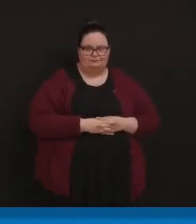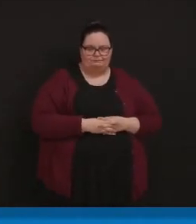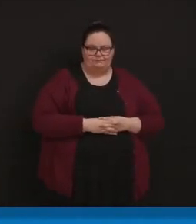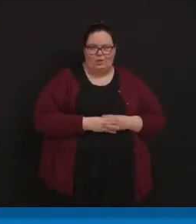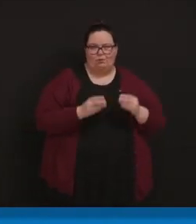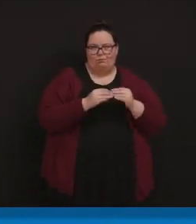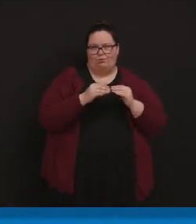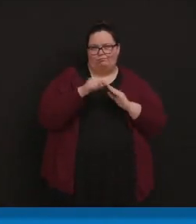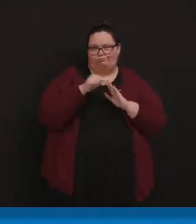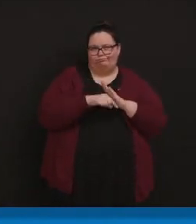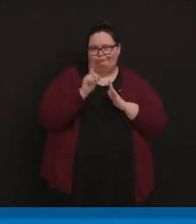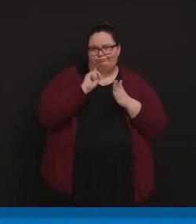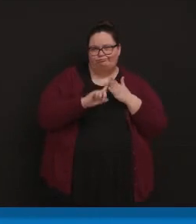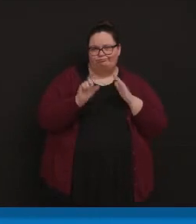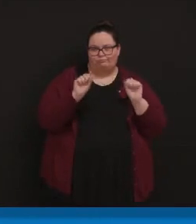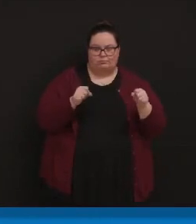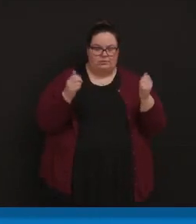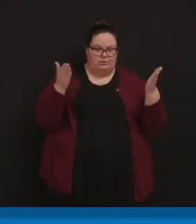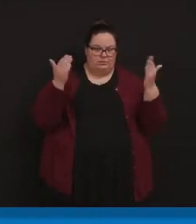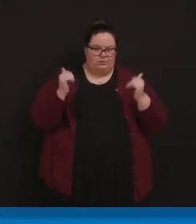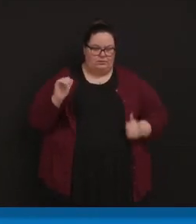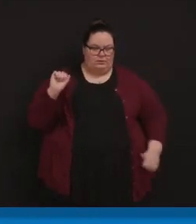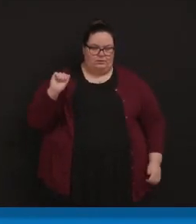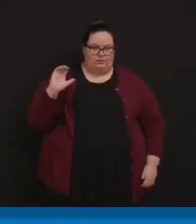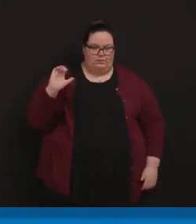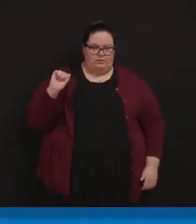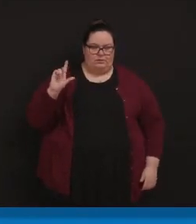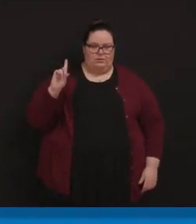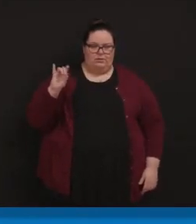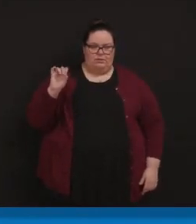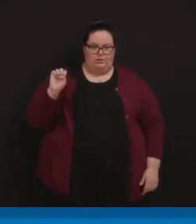Thank you, Dr. David Caron, l'Acadie Nouvelle.